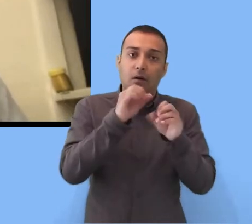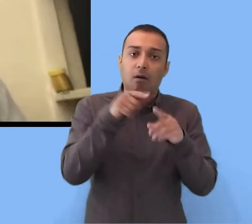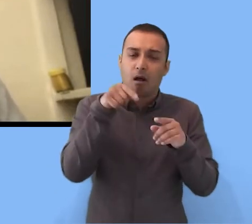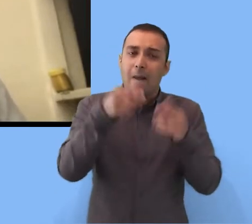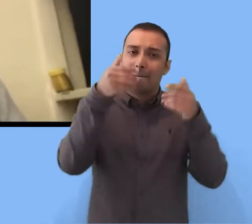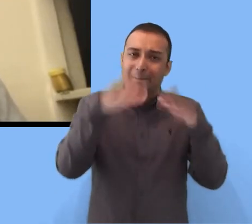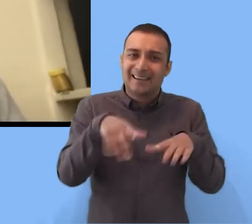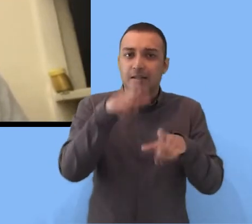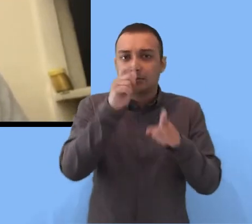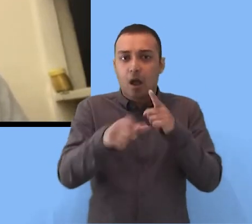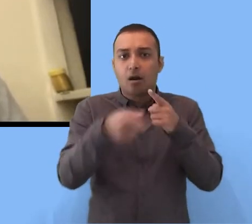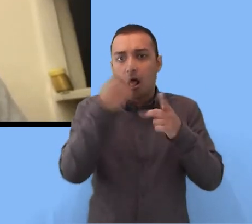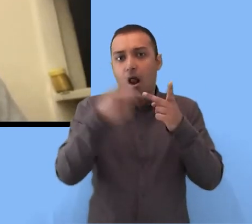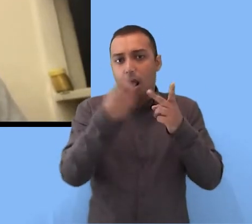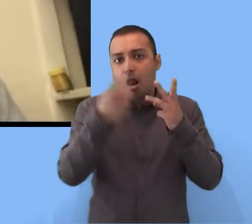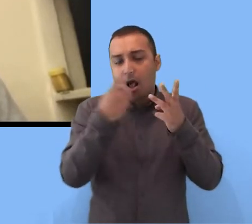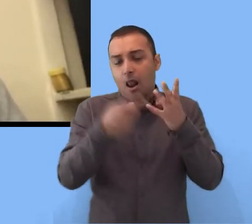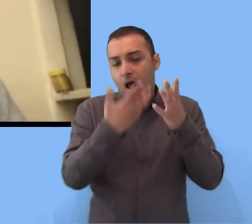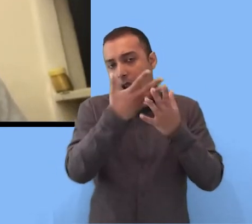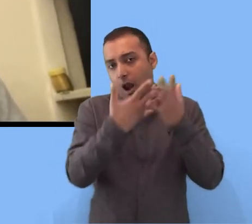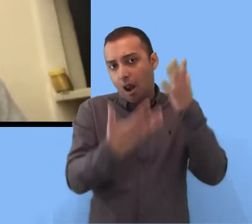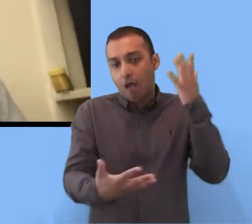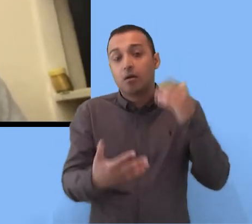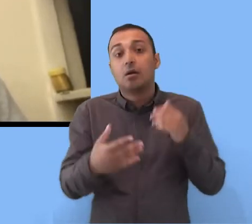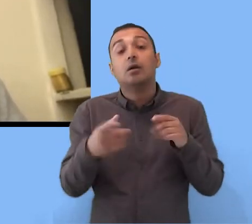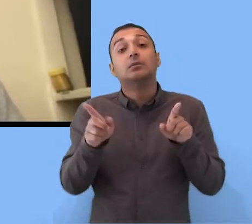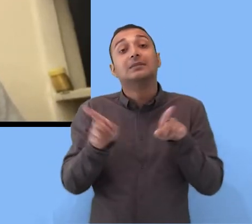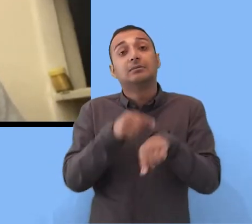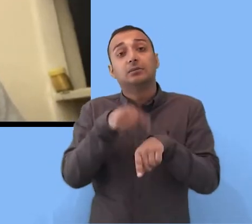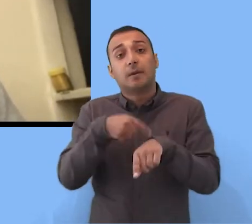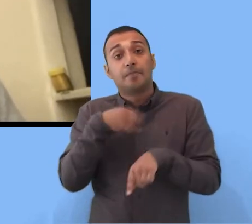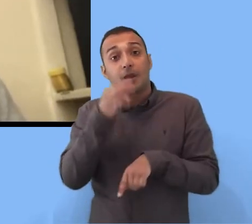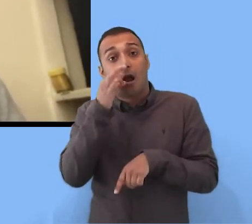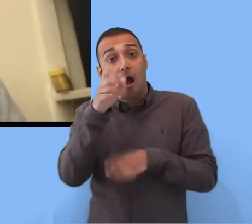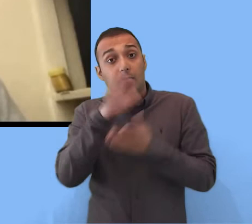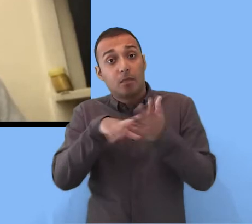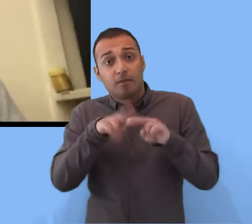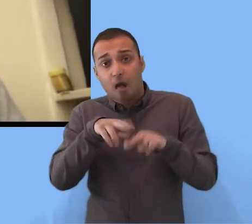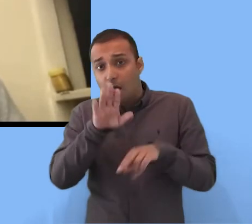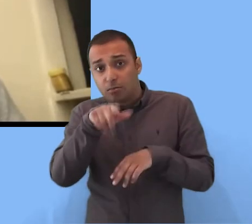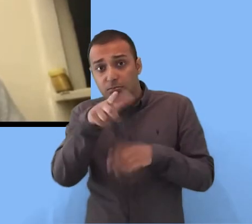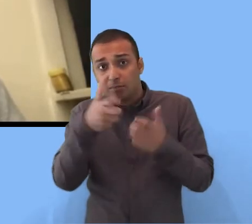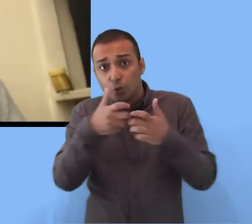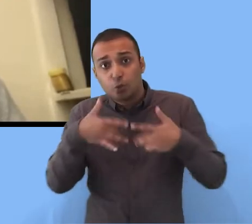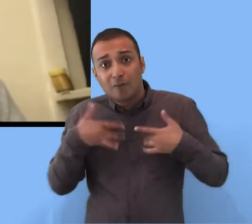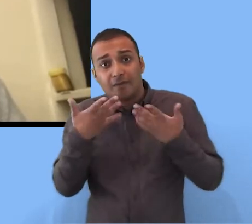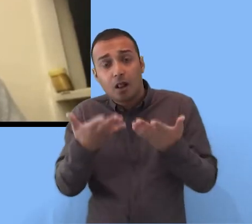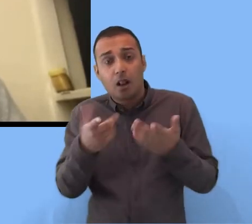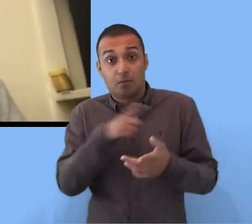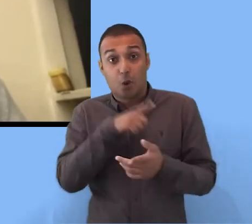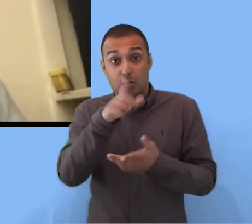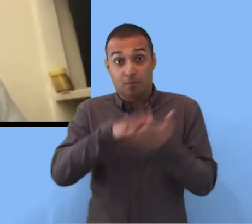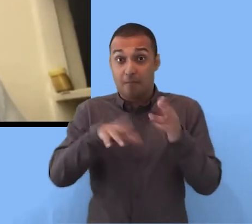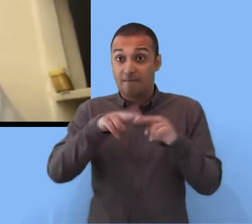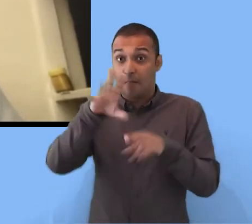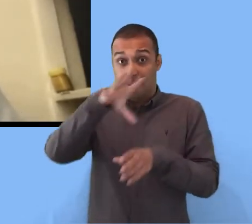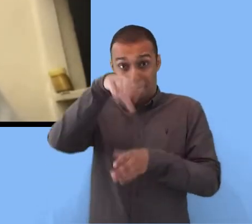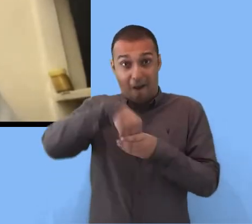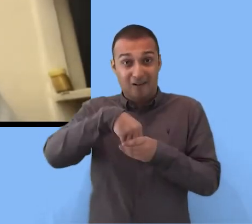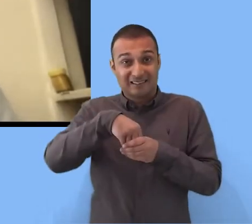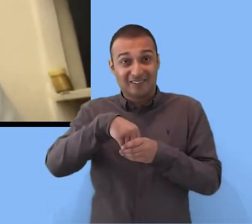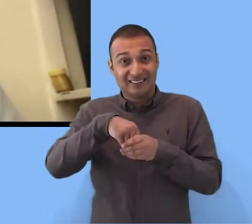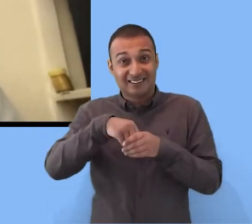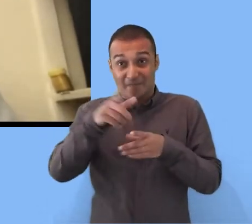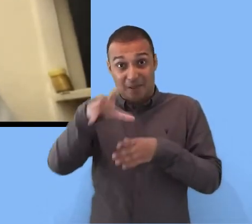out to ask parents how they are and how they're feeling too, because they're part of this journey, this learning process. And